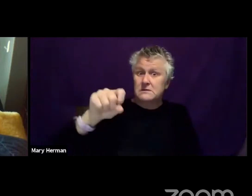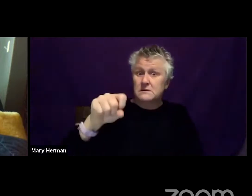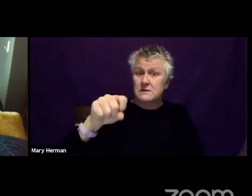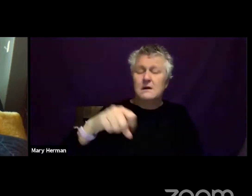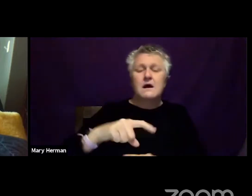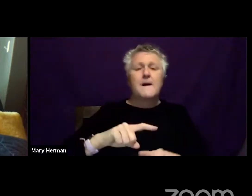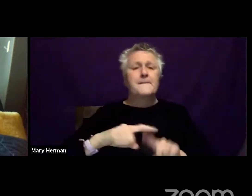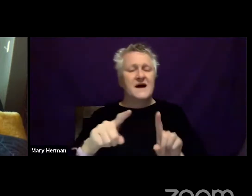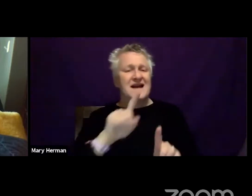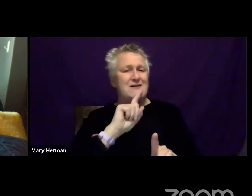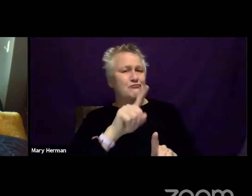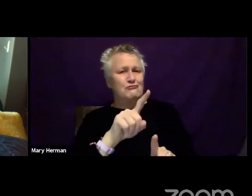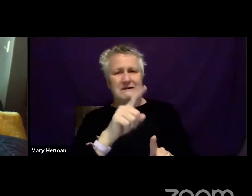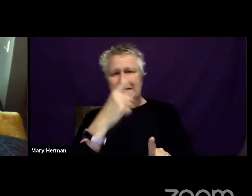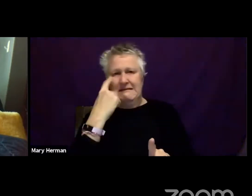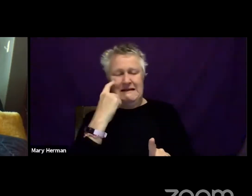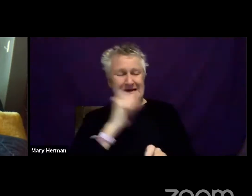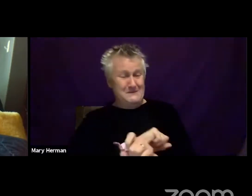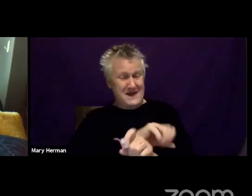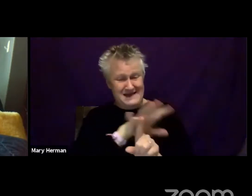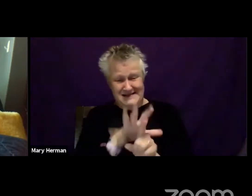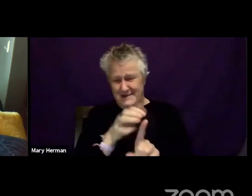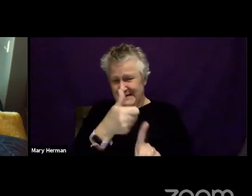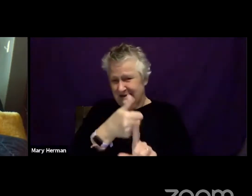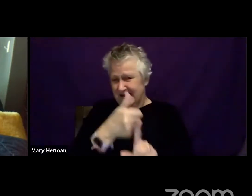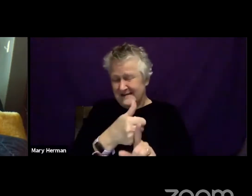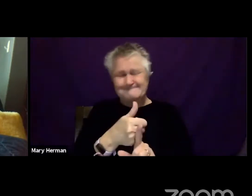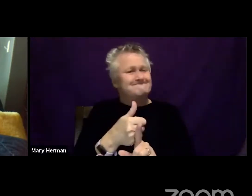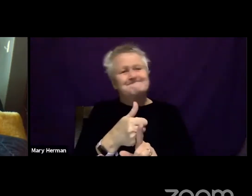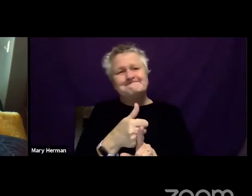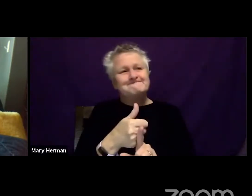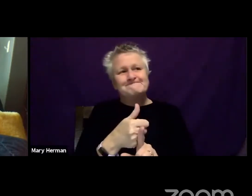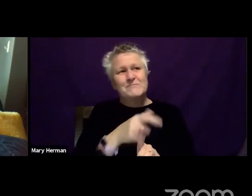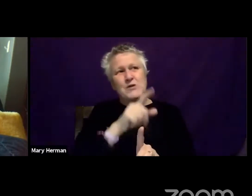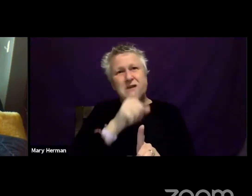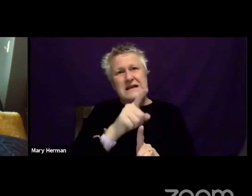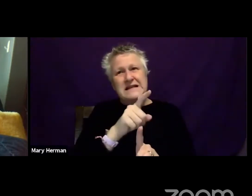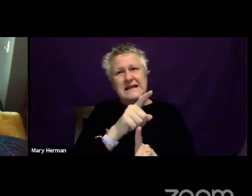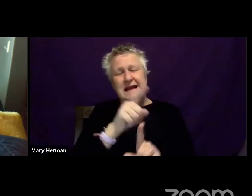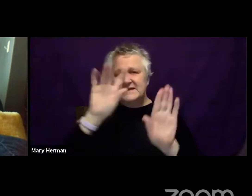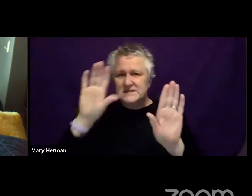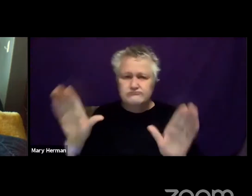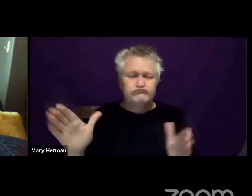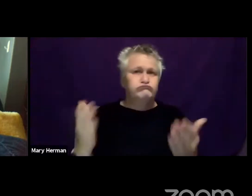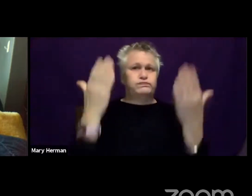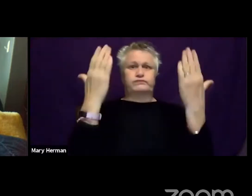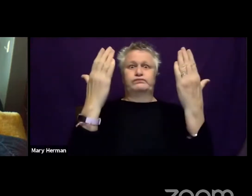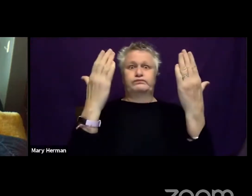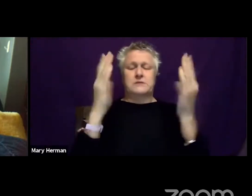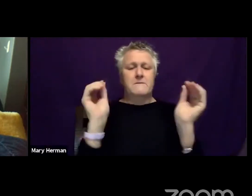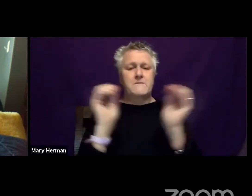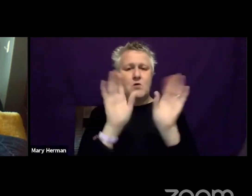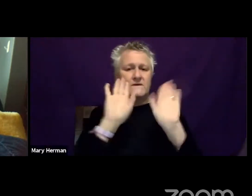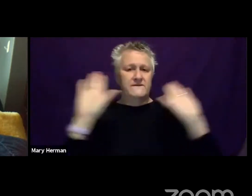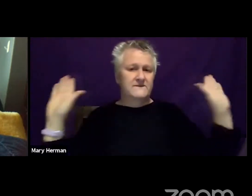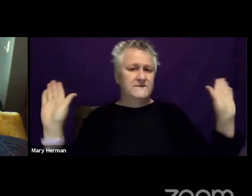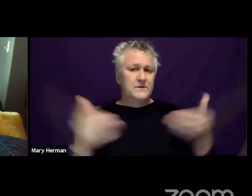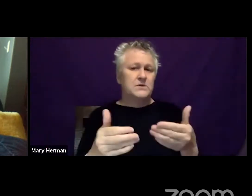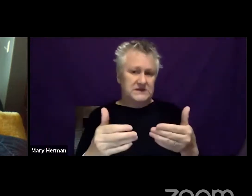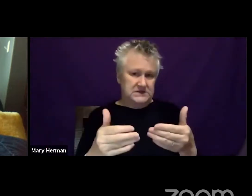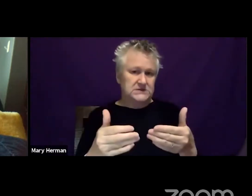pandemic has brought it into a worrying focus, because that